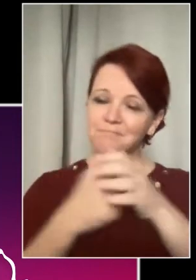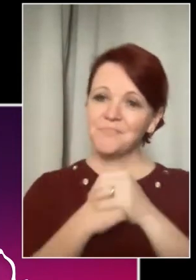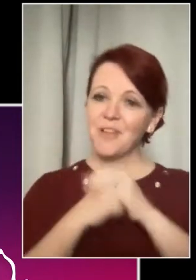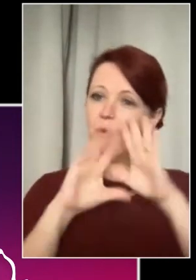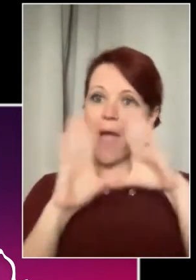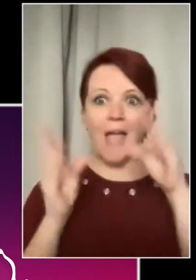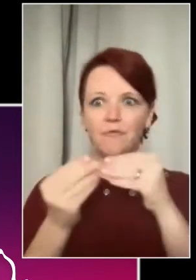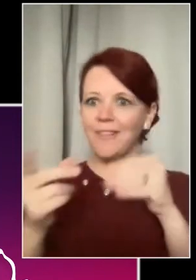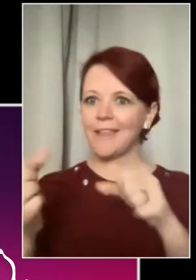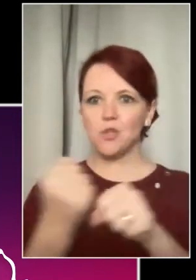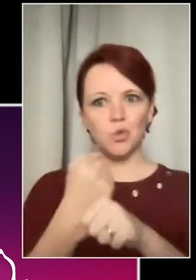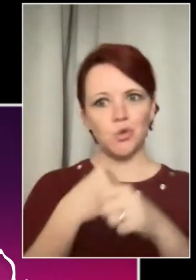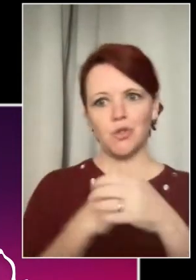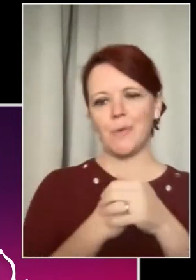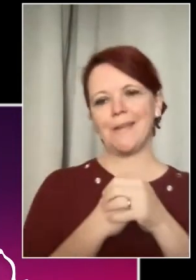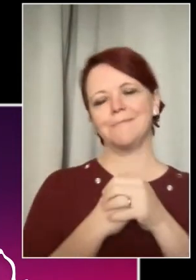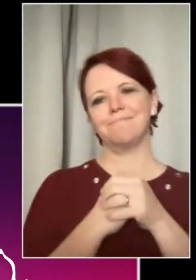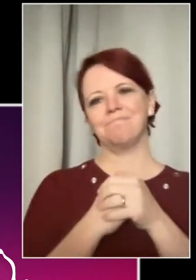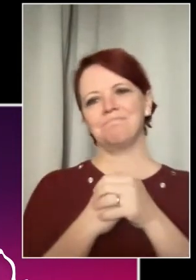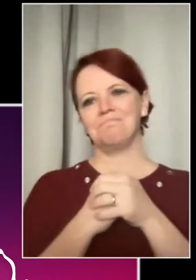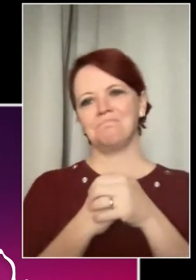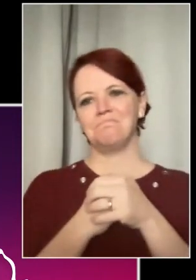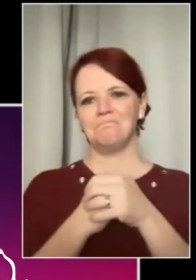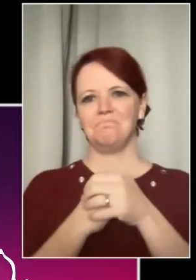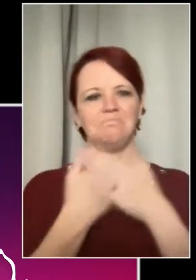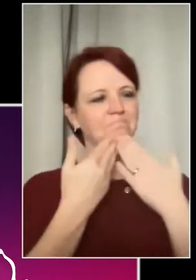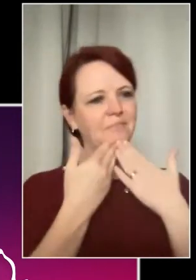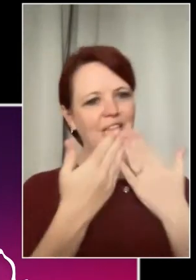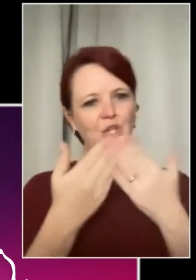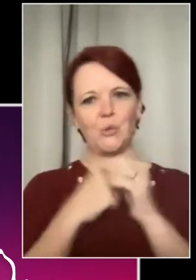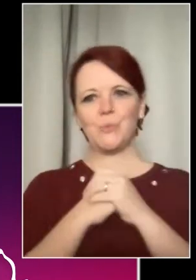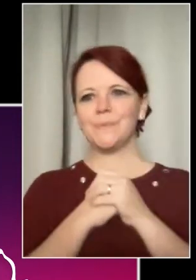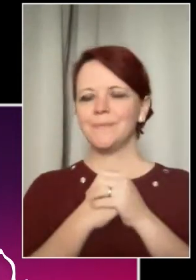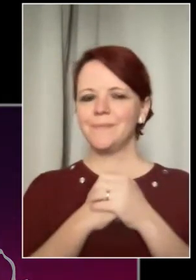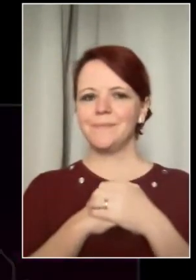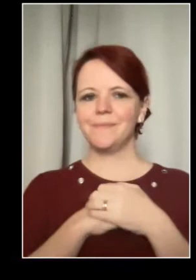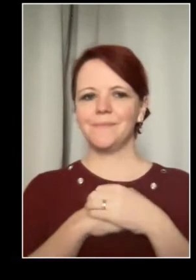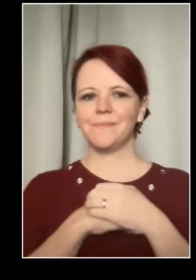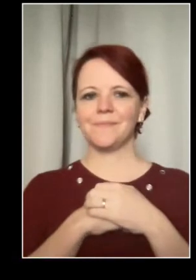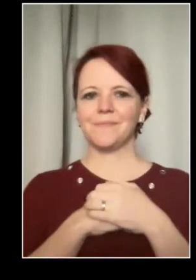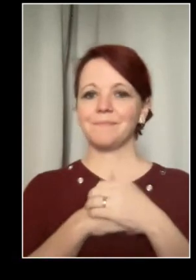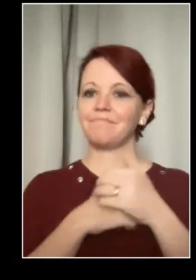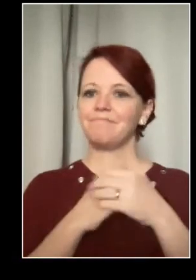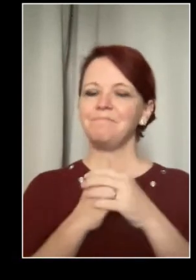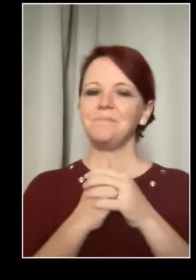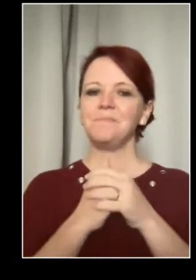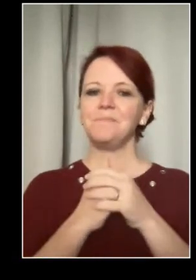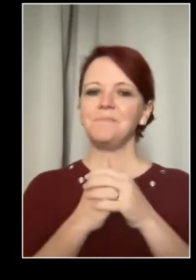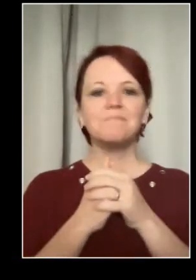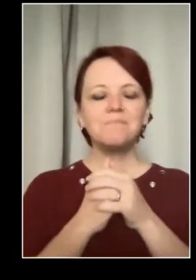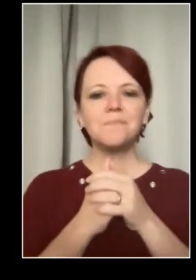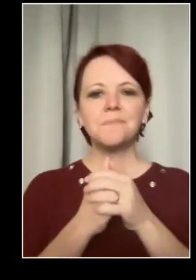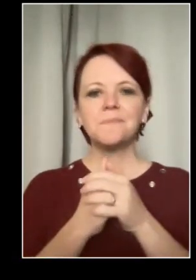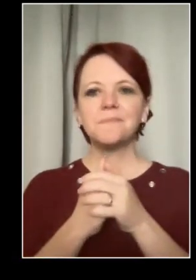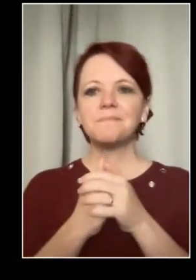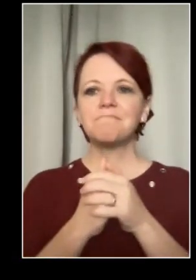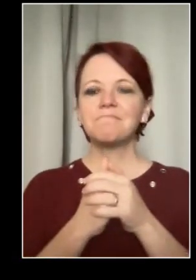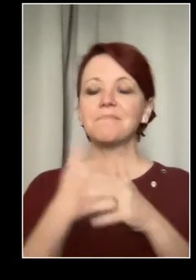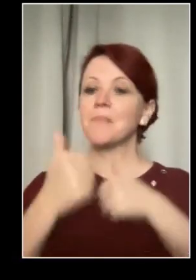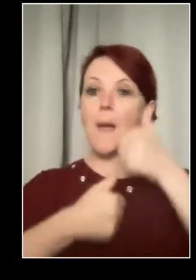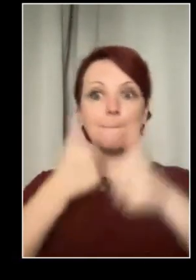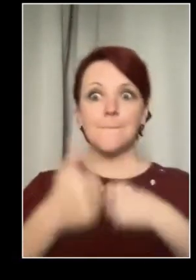doing for apprenticeships. Thank you very much. No worries. Okay, back to you, Rob. Amazing